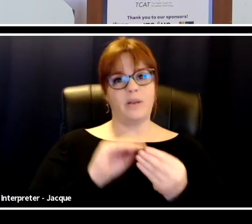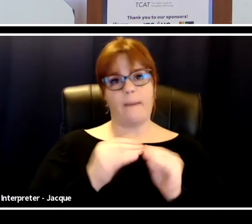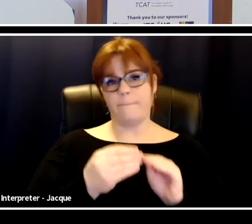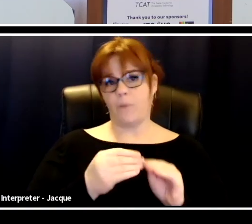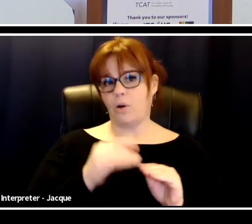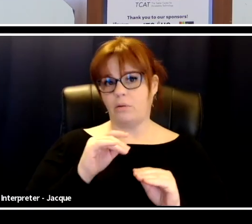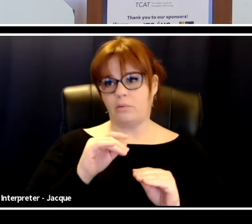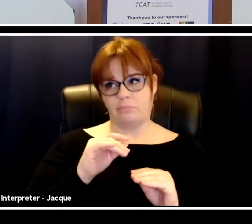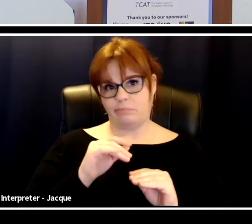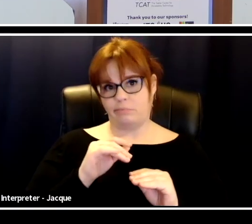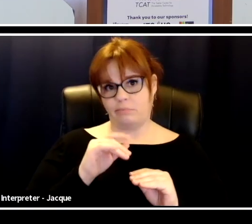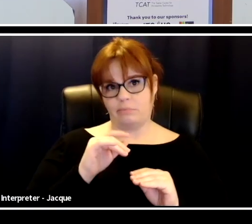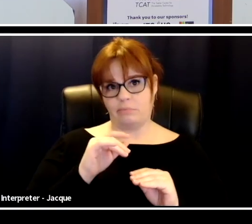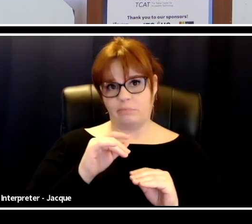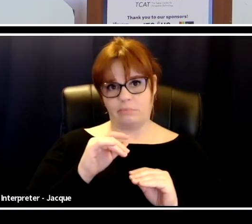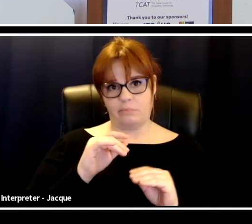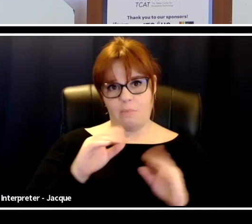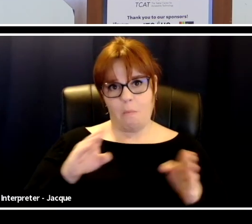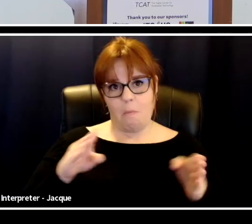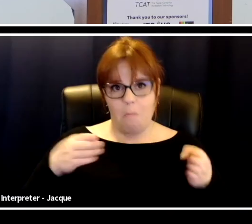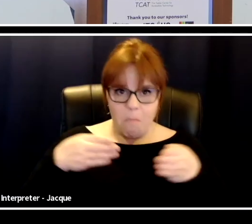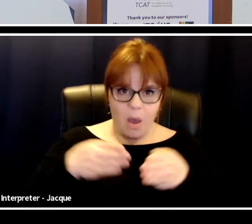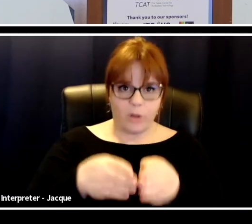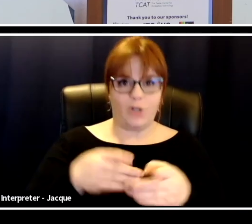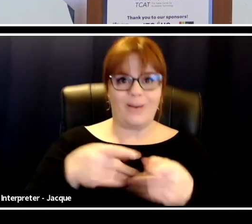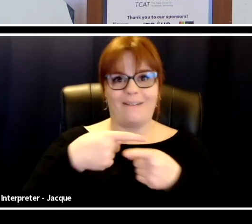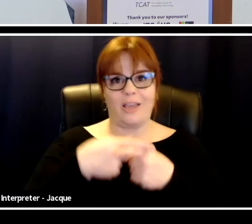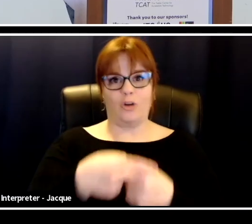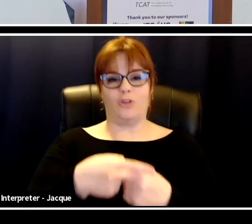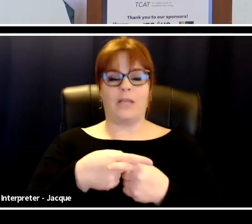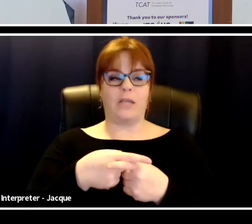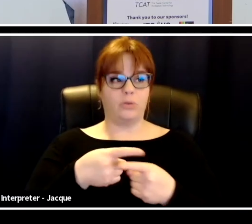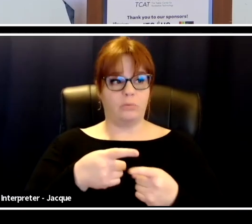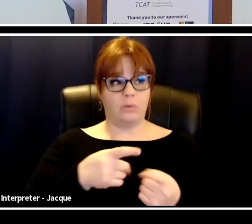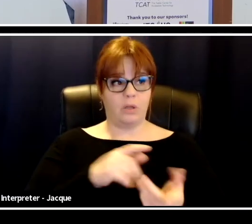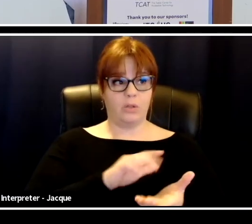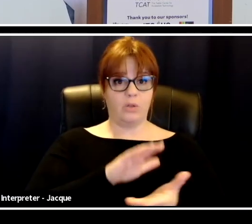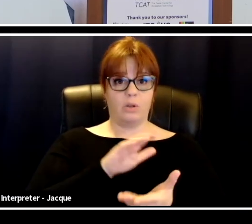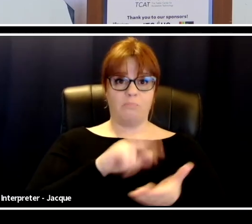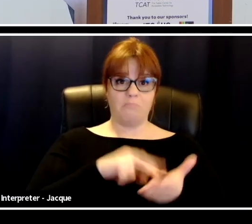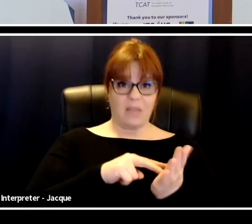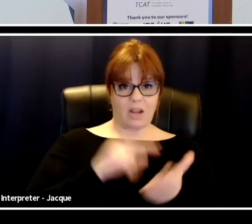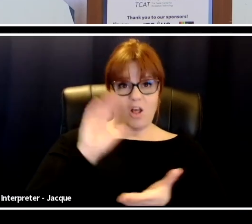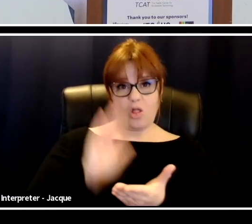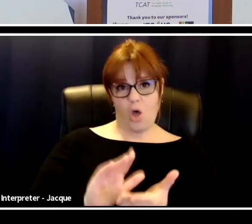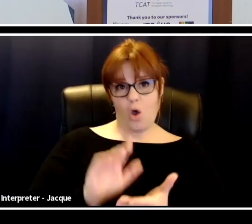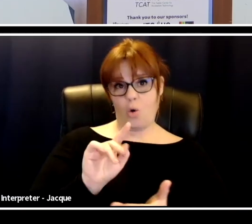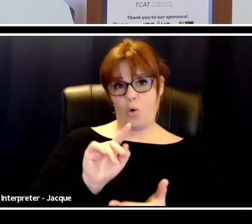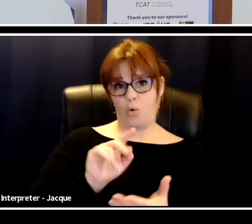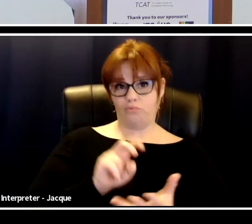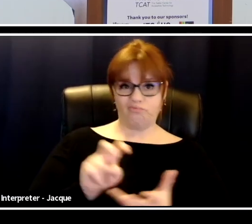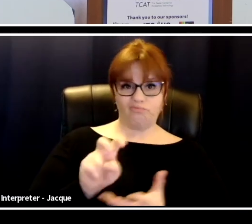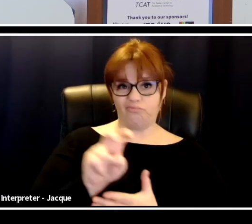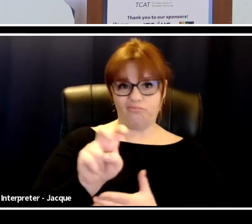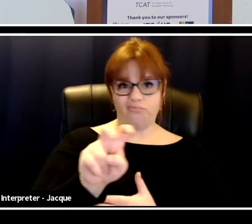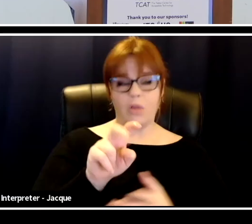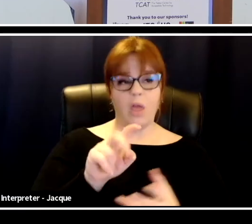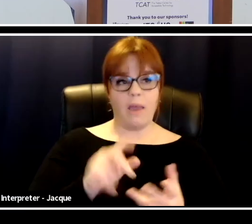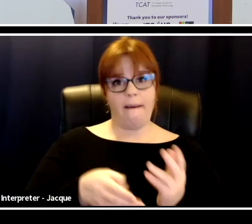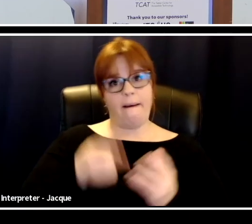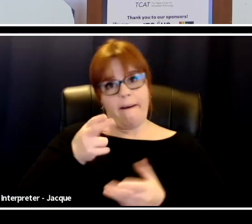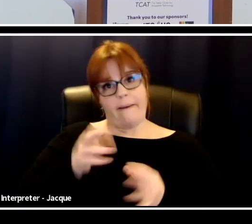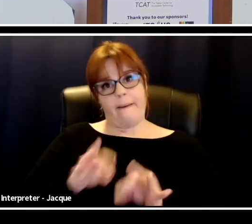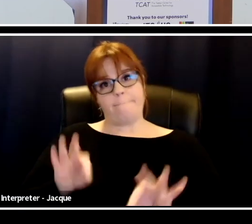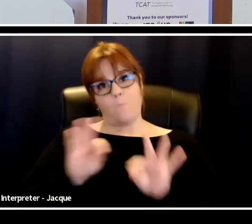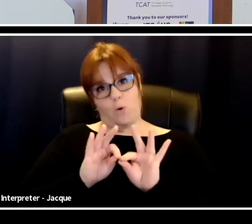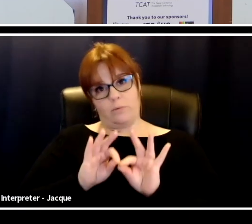idea being top bottleneck intersections, which are, again, are low traversability and kind of like high importance when trying to